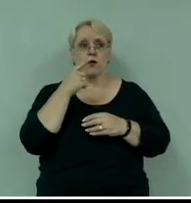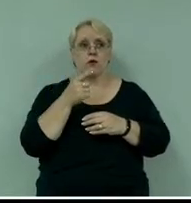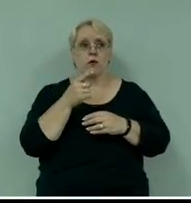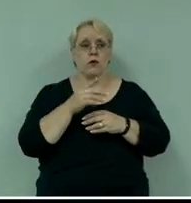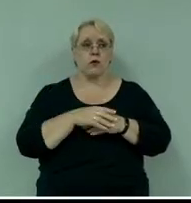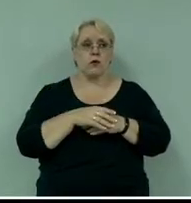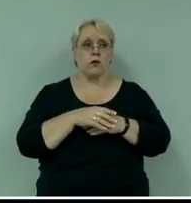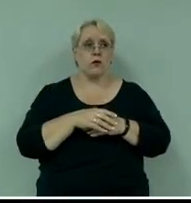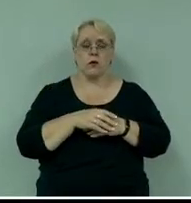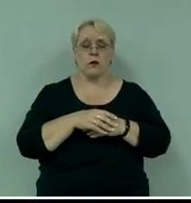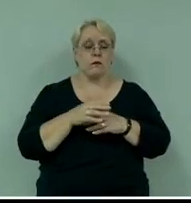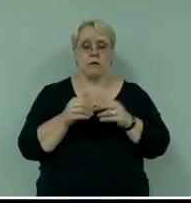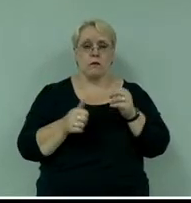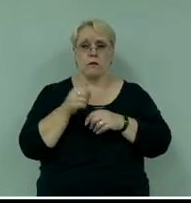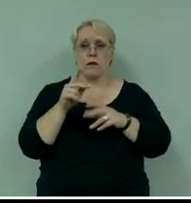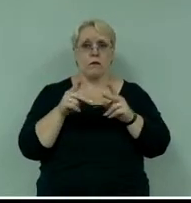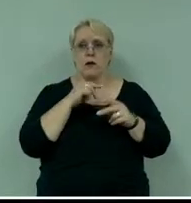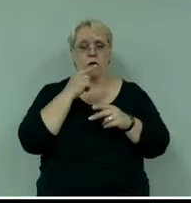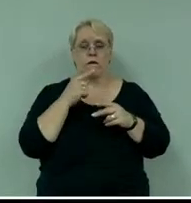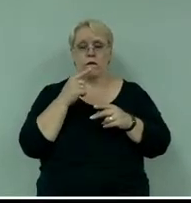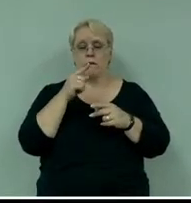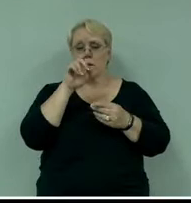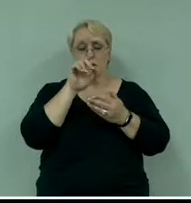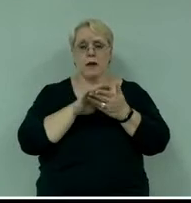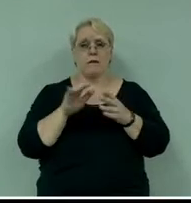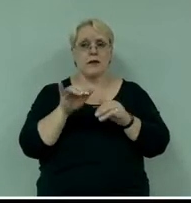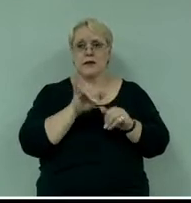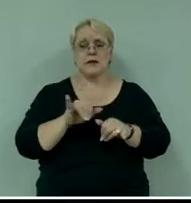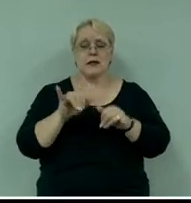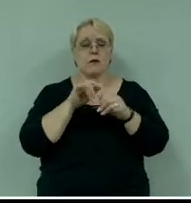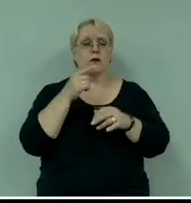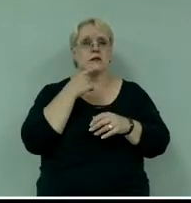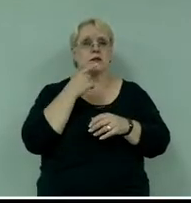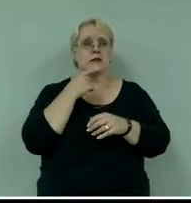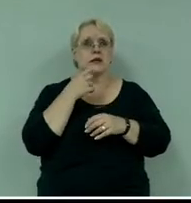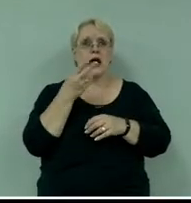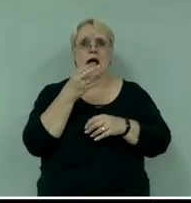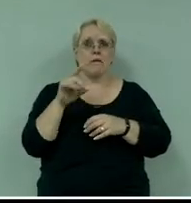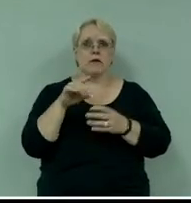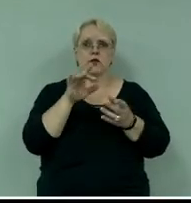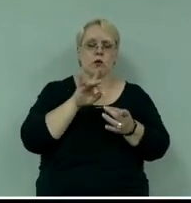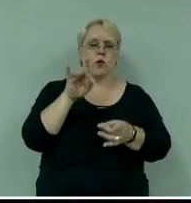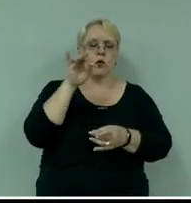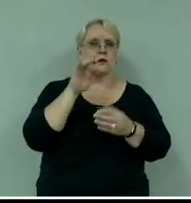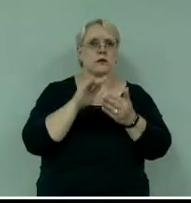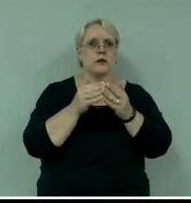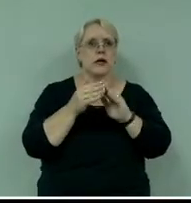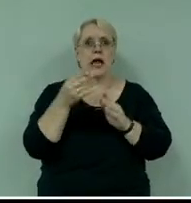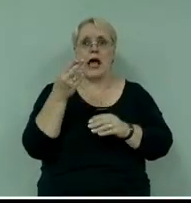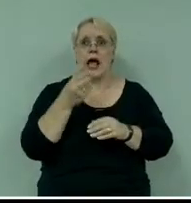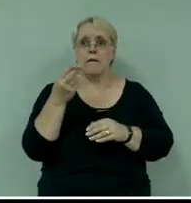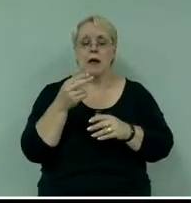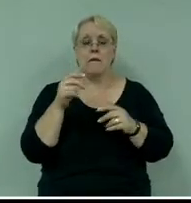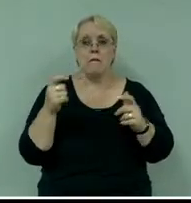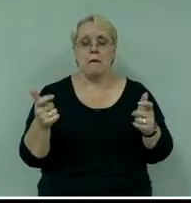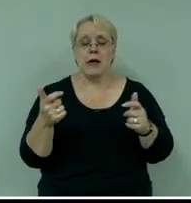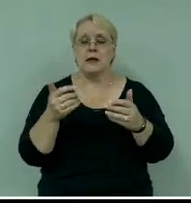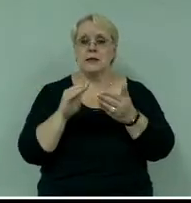extreme minority in those opinions. I think you're in the extreme minority when you say Hammond's a ghost town. In fact, Hammond's the biggest town in